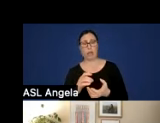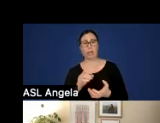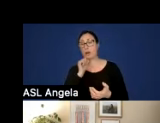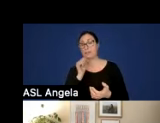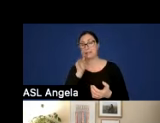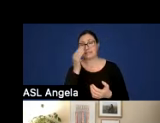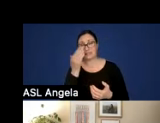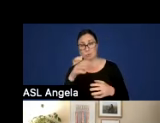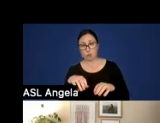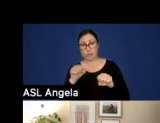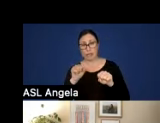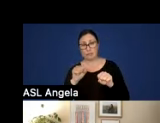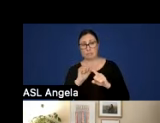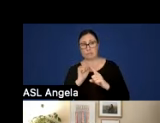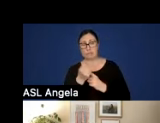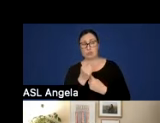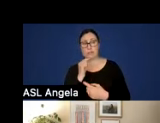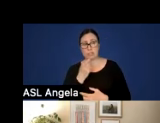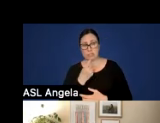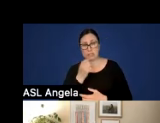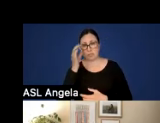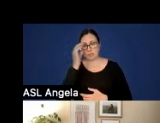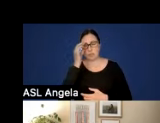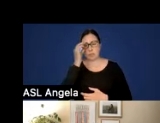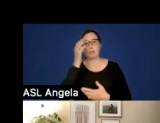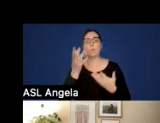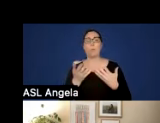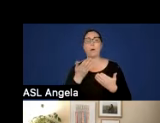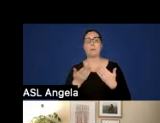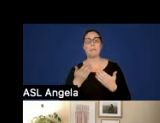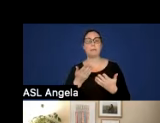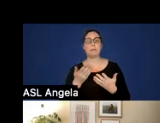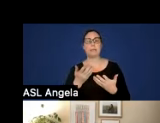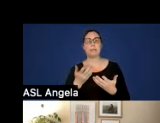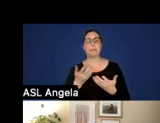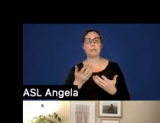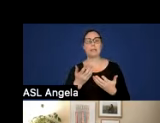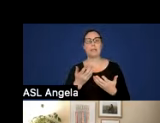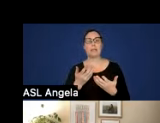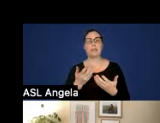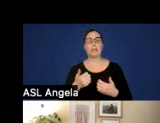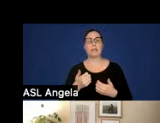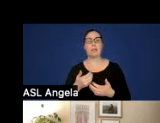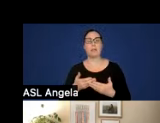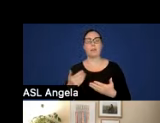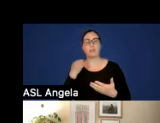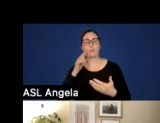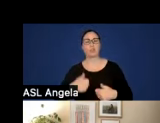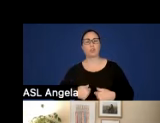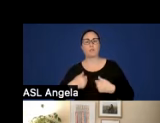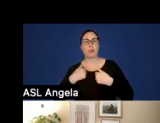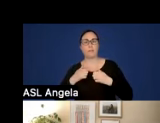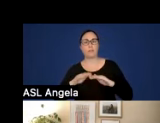take the situation seriously. What might the implications be for a survivor of child abuse in this